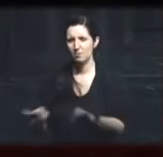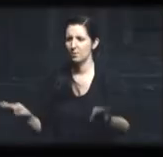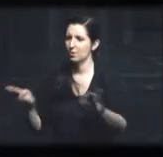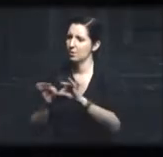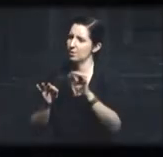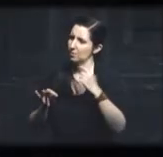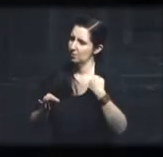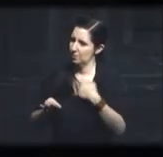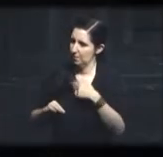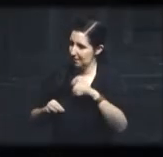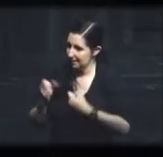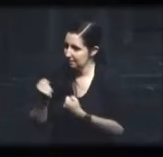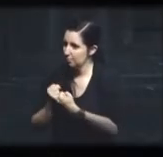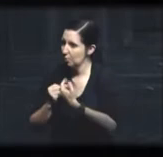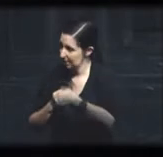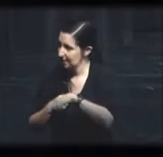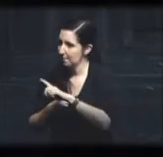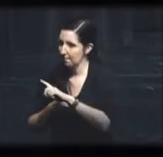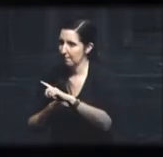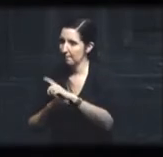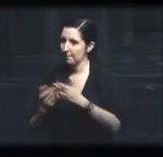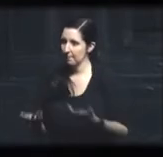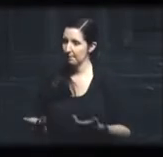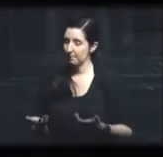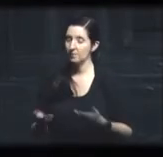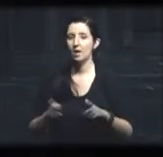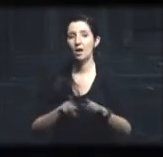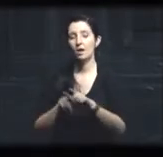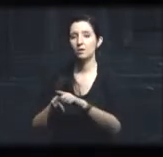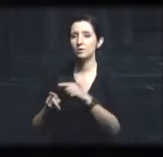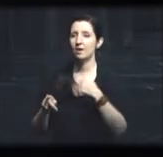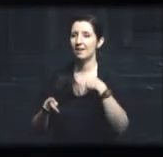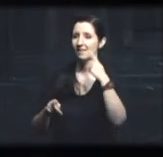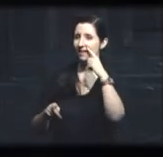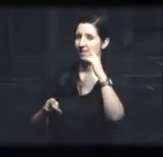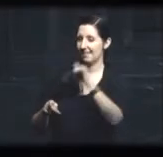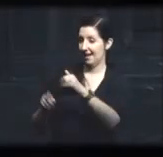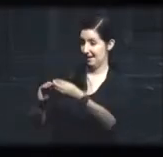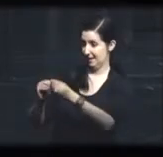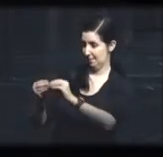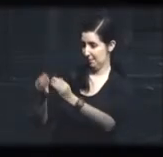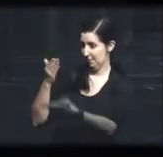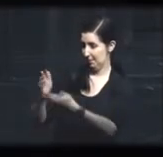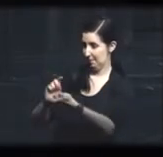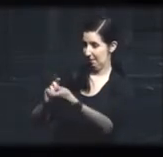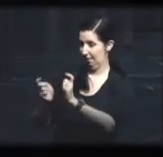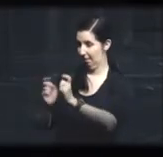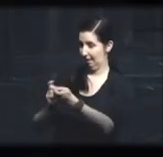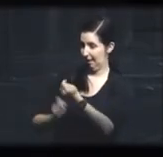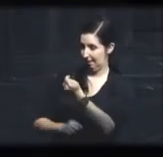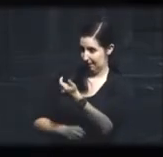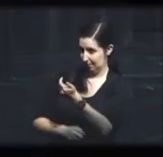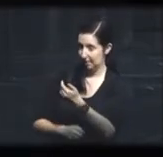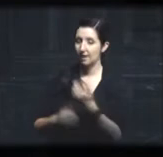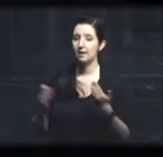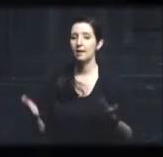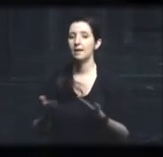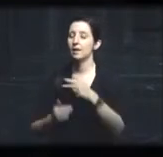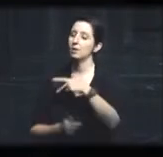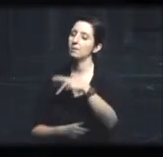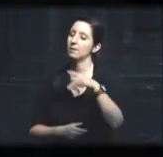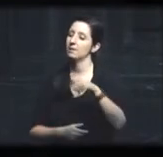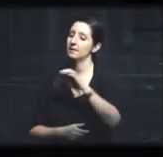on that note, I think that statistic may be shifting a little bit. We right now at Pikes Peak by far and away have